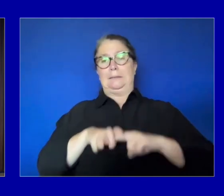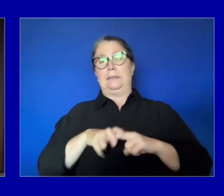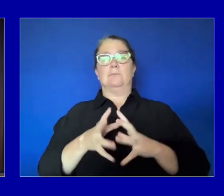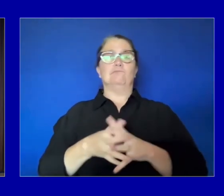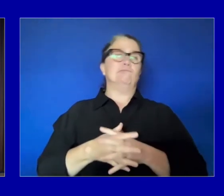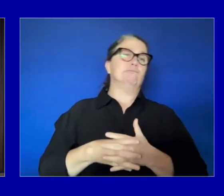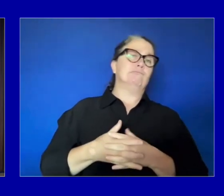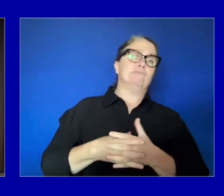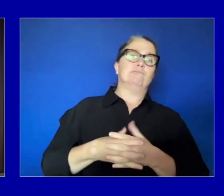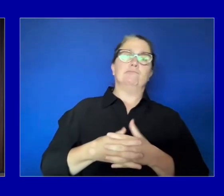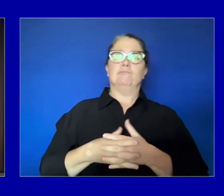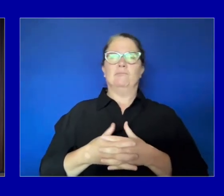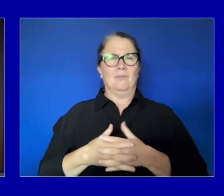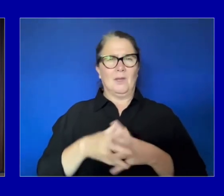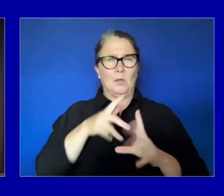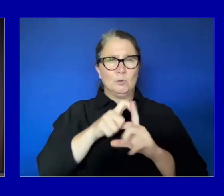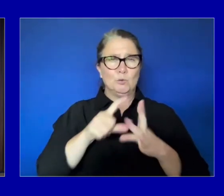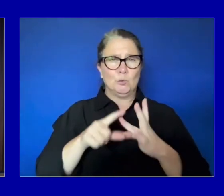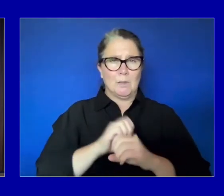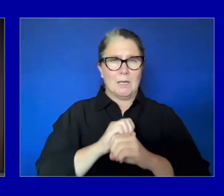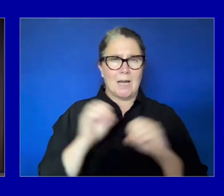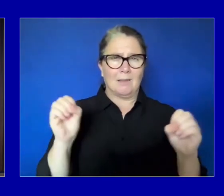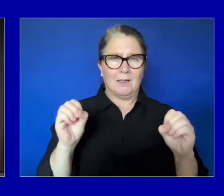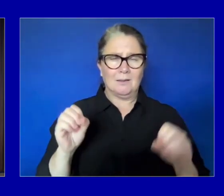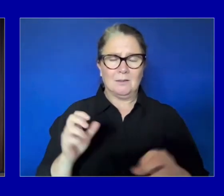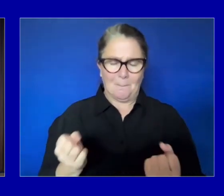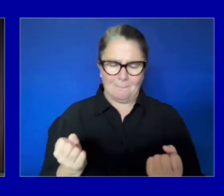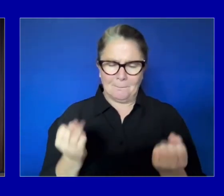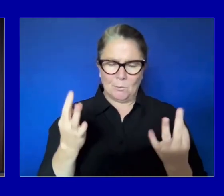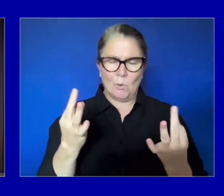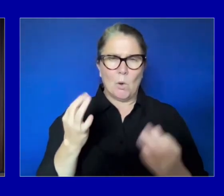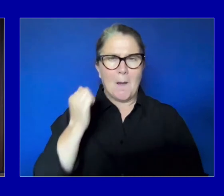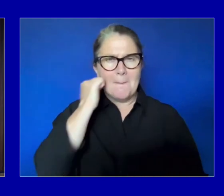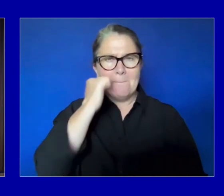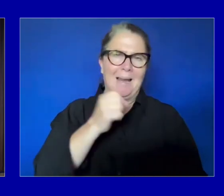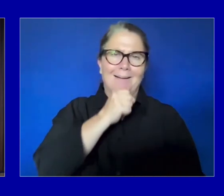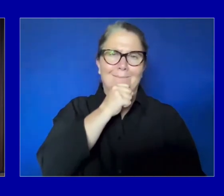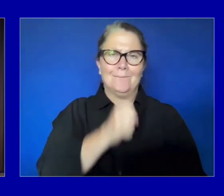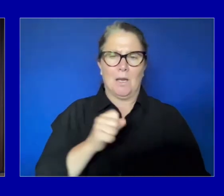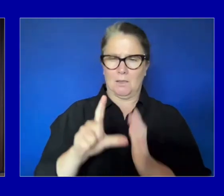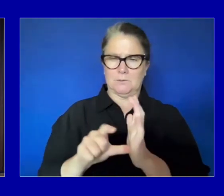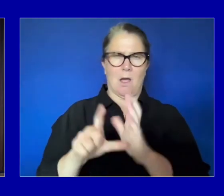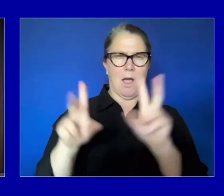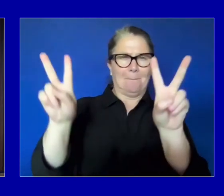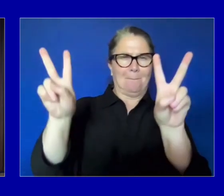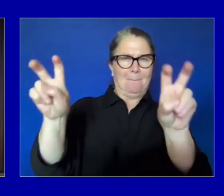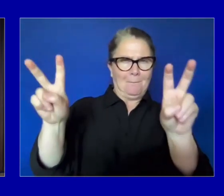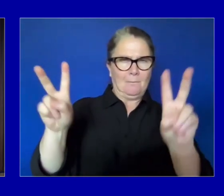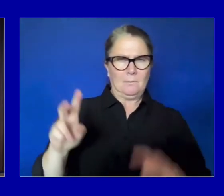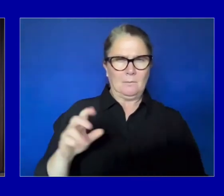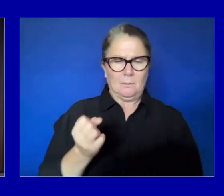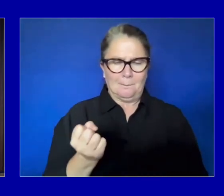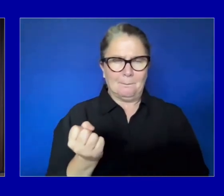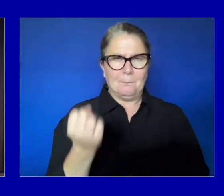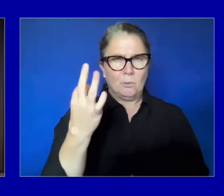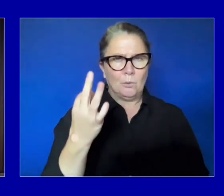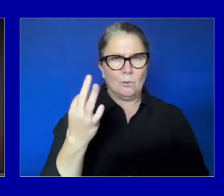work. We have to tell our kids there's no black fella time. You know, it's just time and you're gonna have to work. Um,